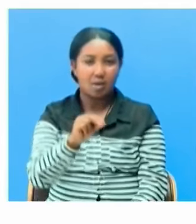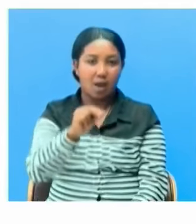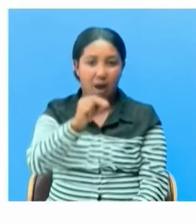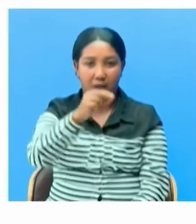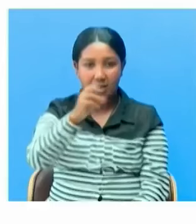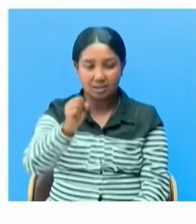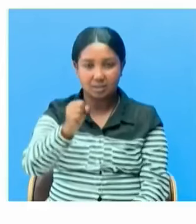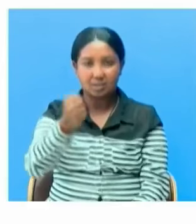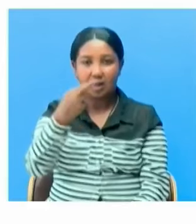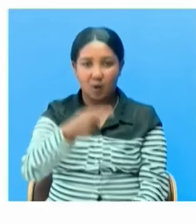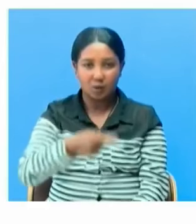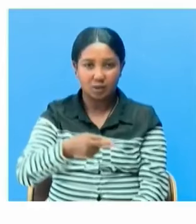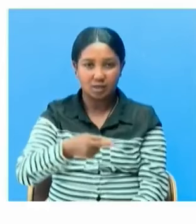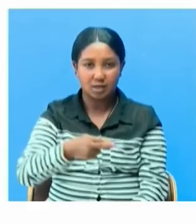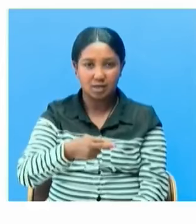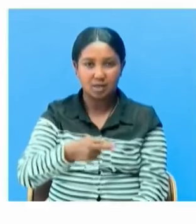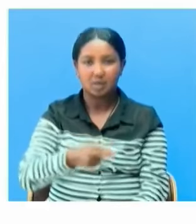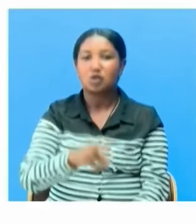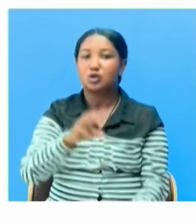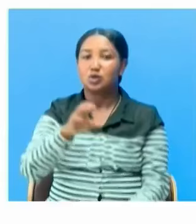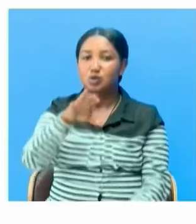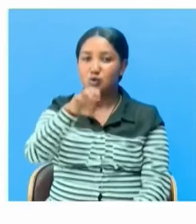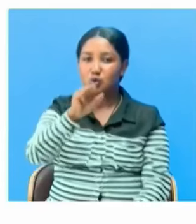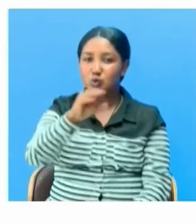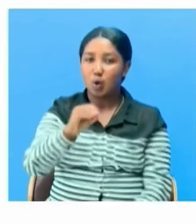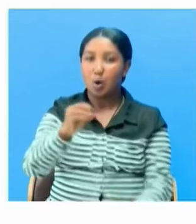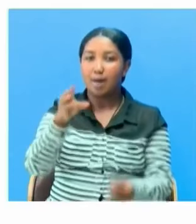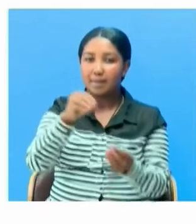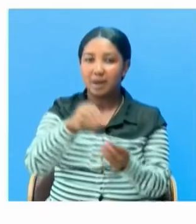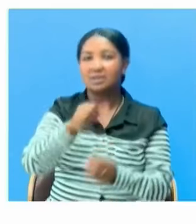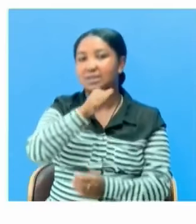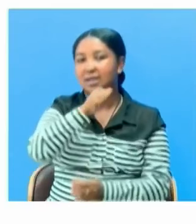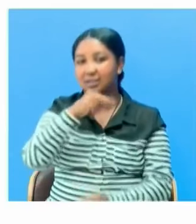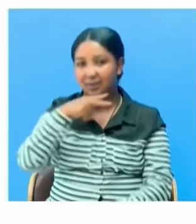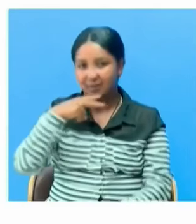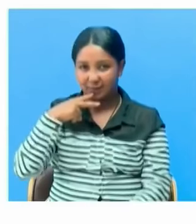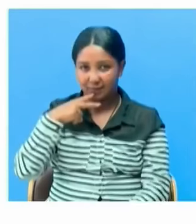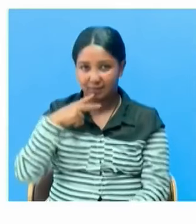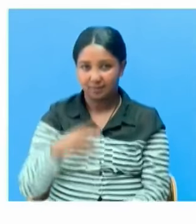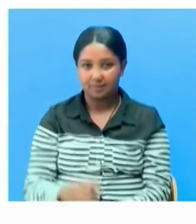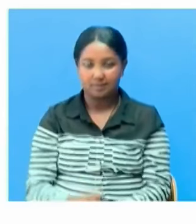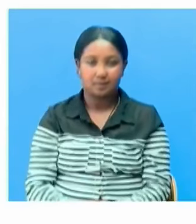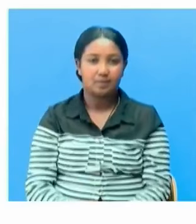as, or, so, plus adjective.